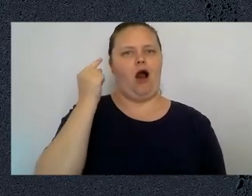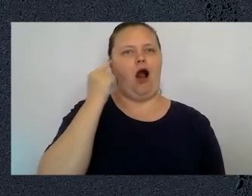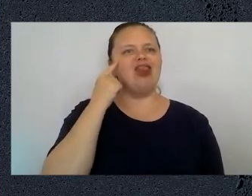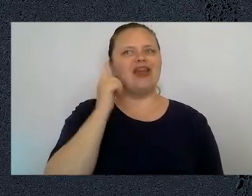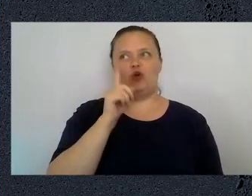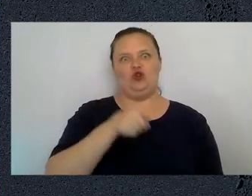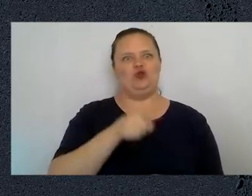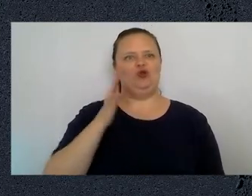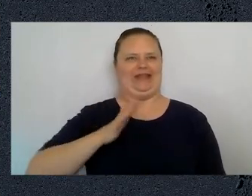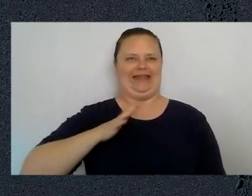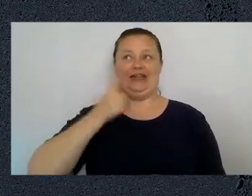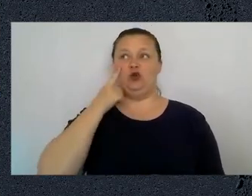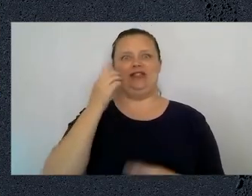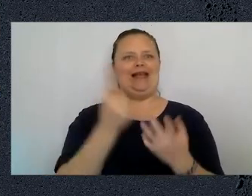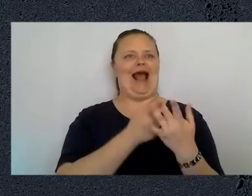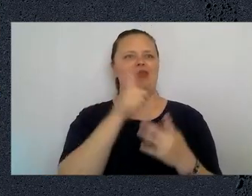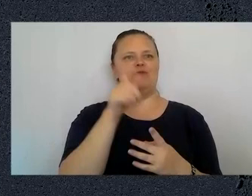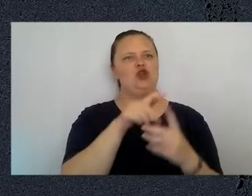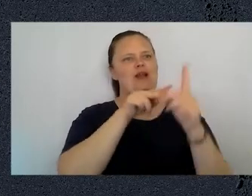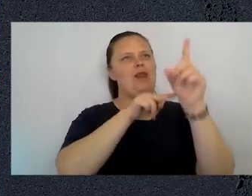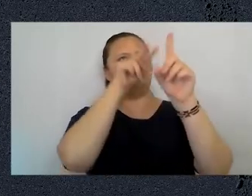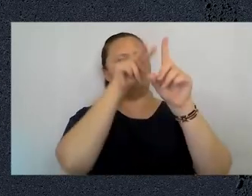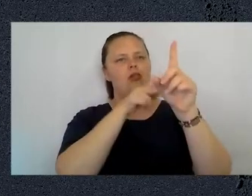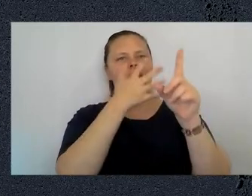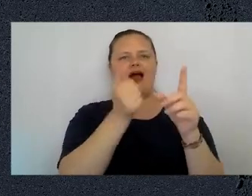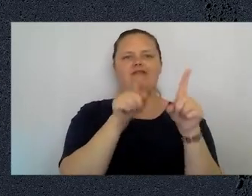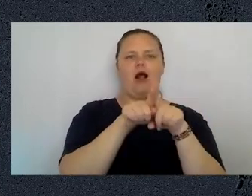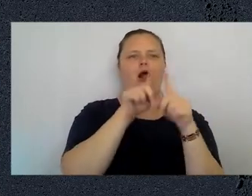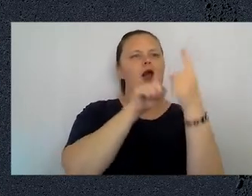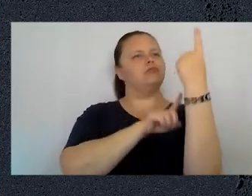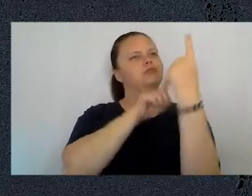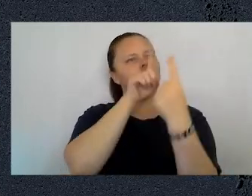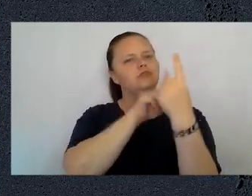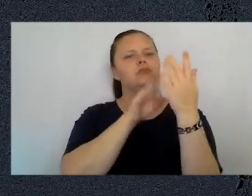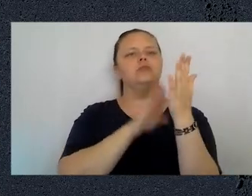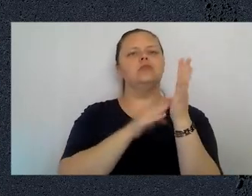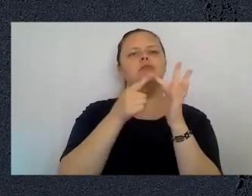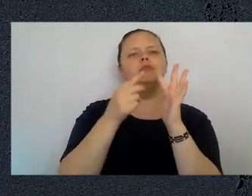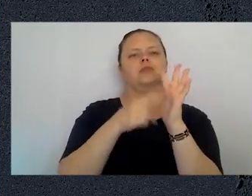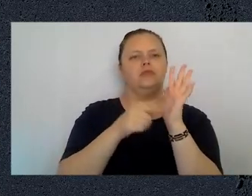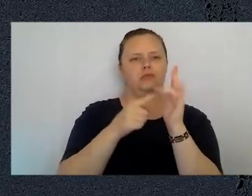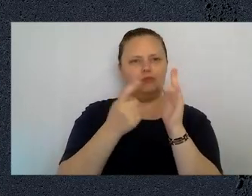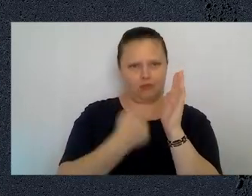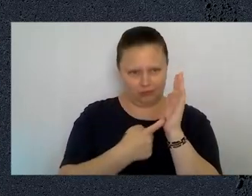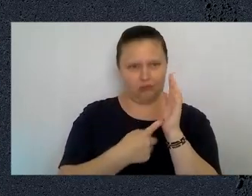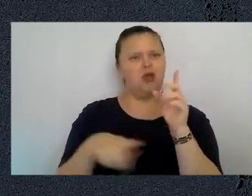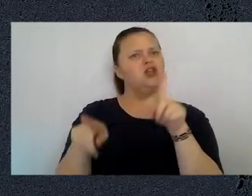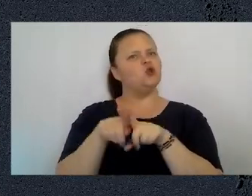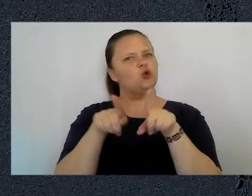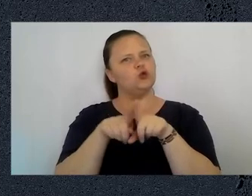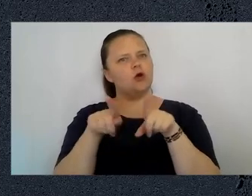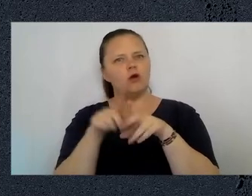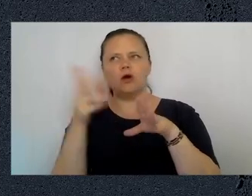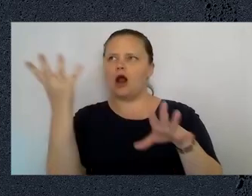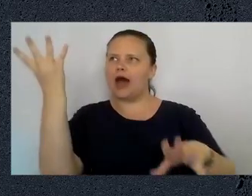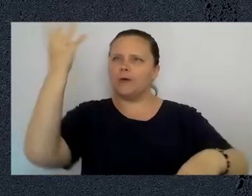need is to see someone else who's done it and to have that mentoring capacity to talk to them. It's also about immersing you within a network